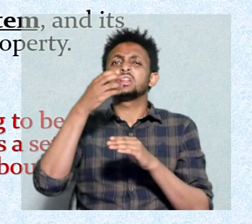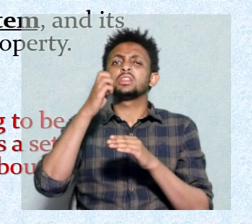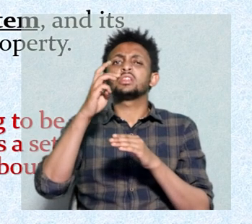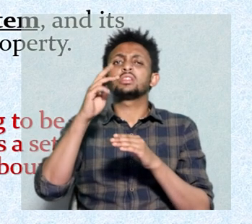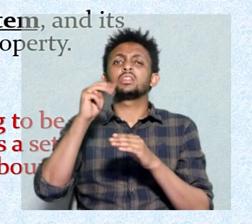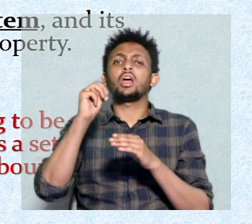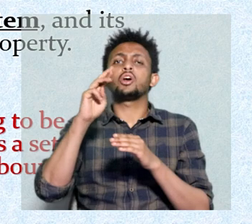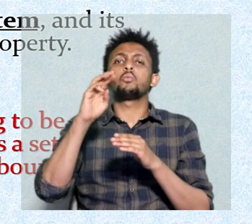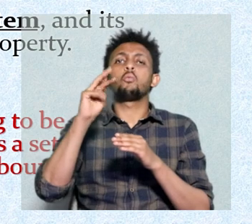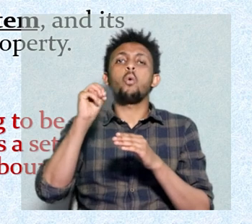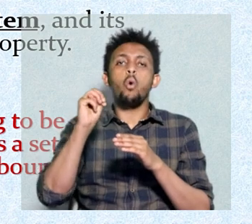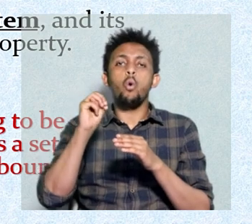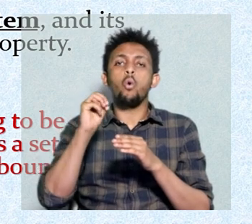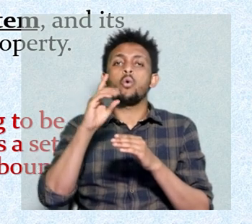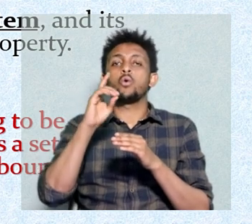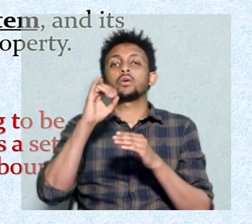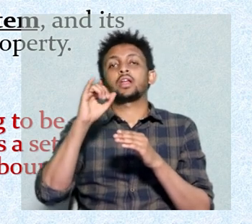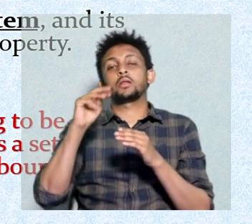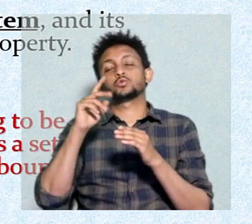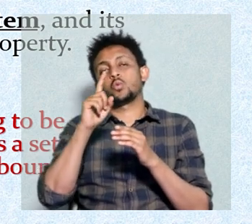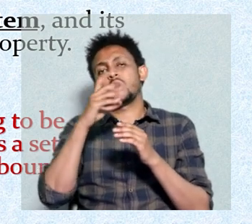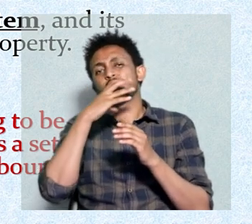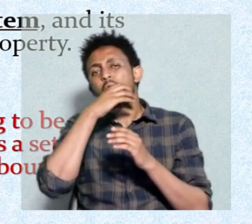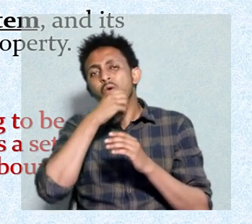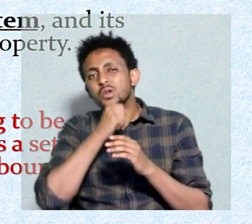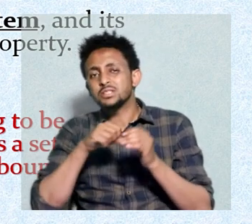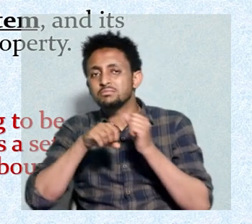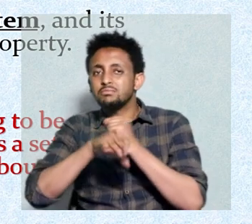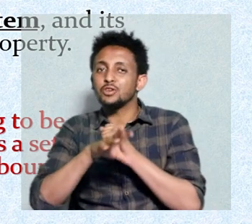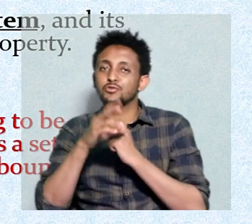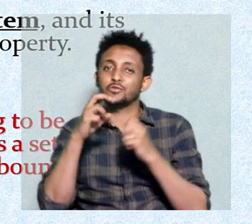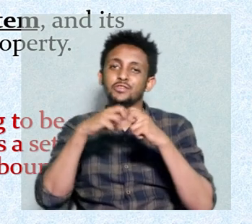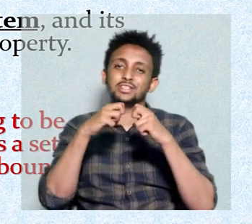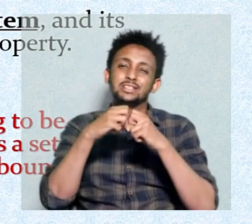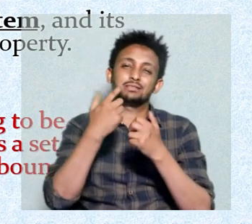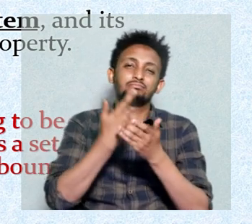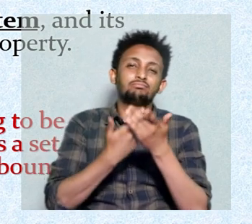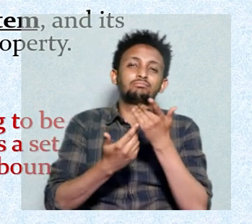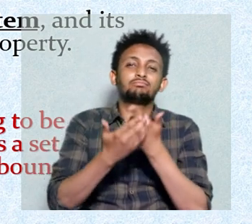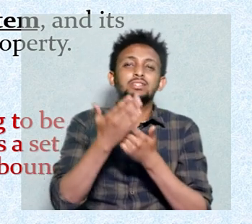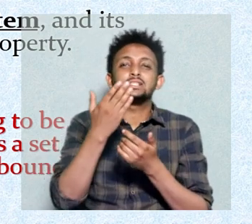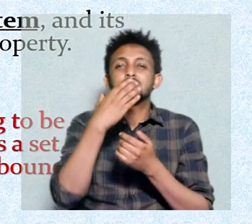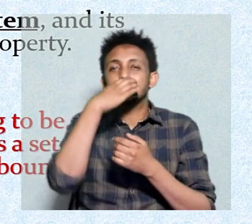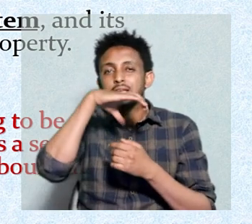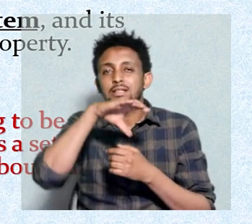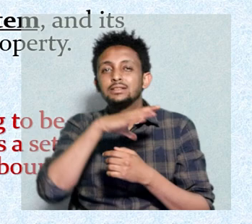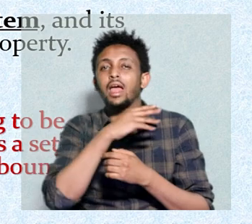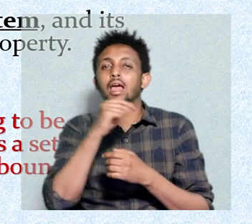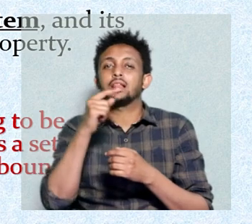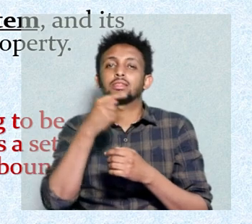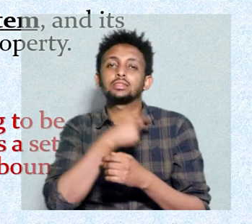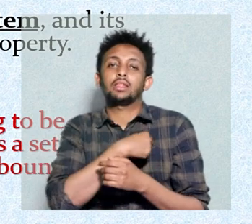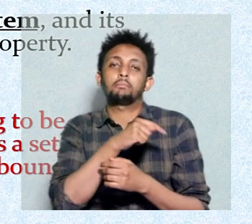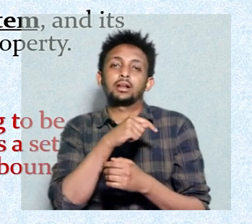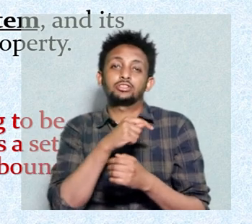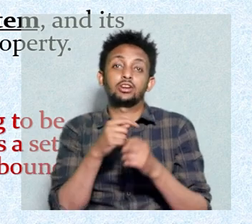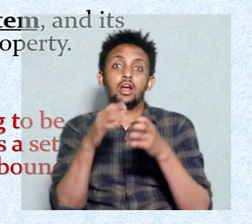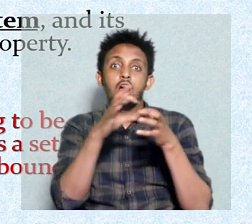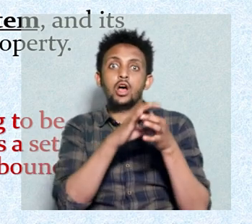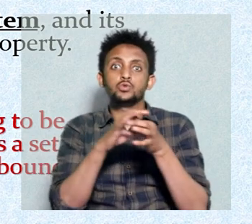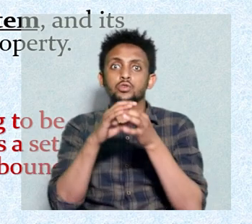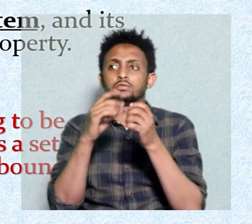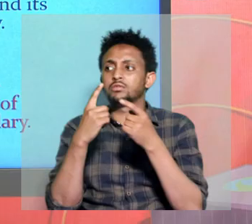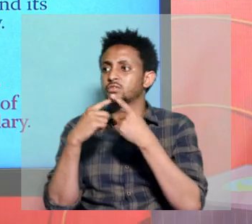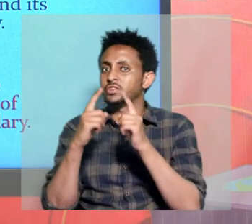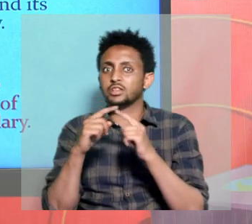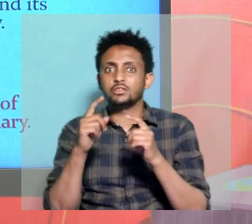thermodynamics? Well, thermodynamics is one of the oldest branches of physics which deals about heat and temperature associated with different